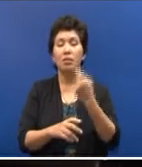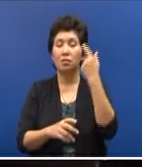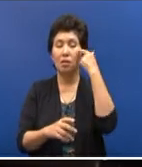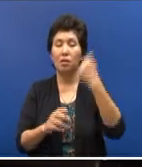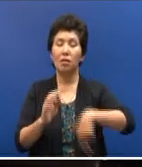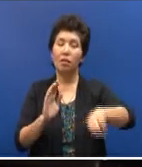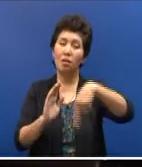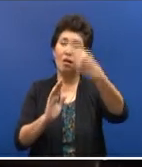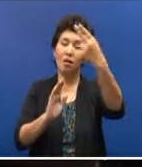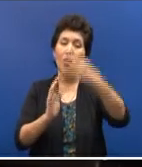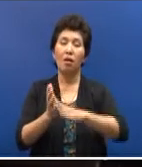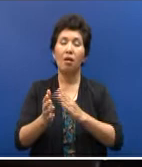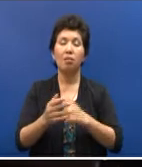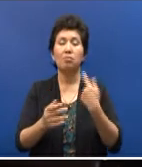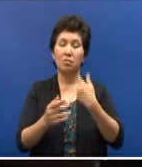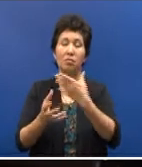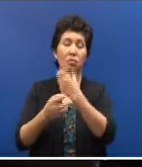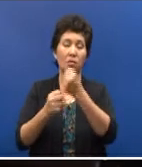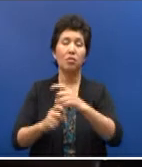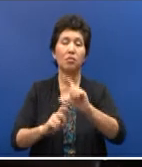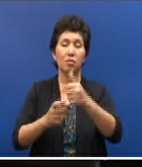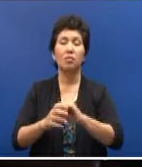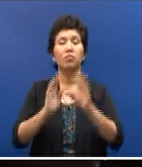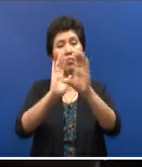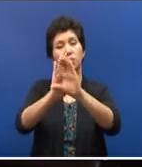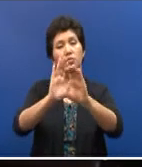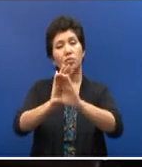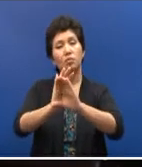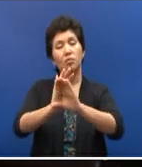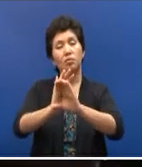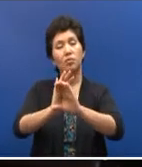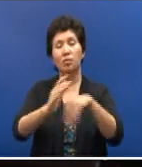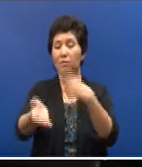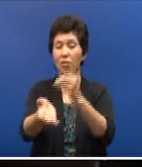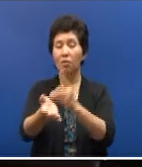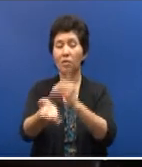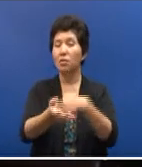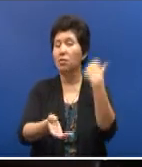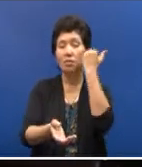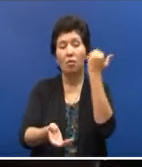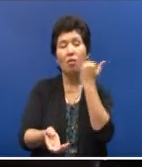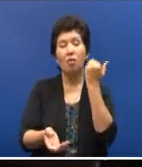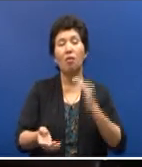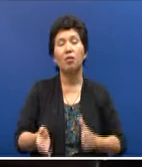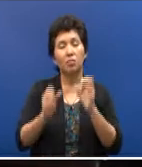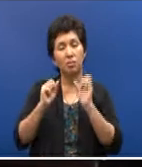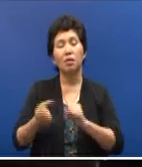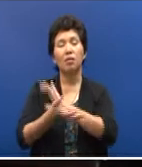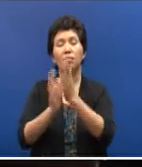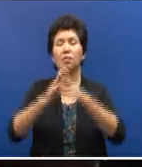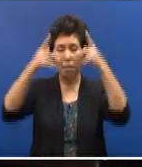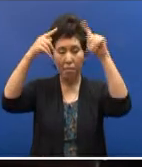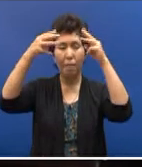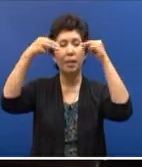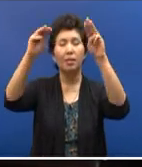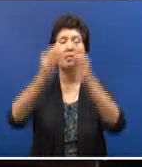can grow up to become anyone that they want, right? For example, maybe they want to be a doctors, a lawyers. Okay, even they can be the prime